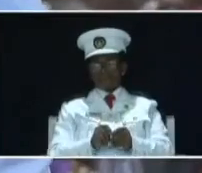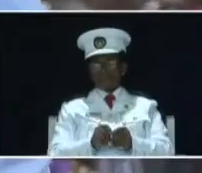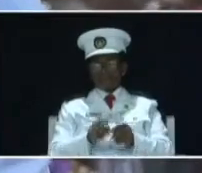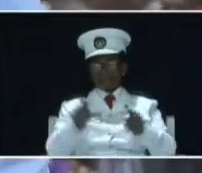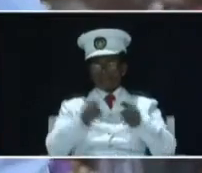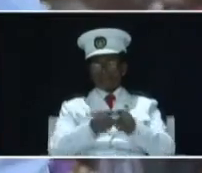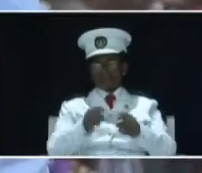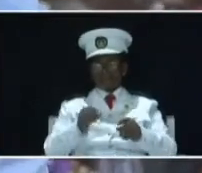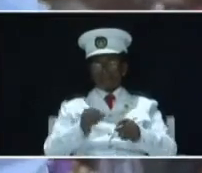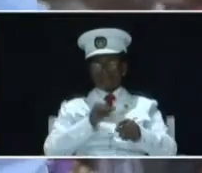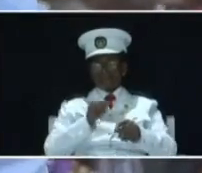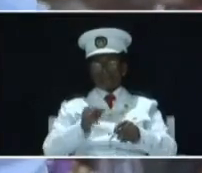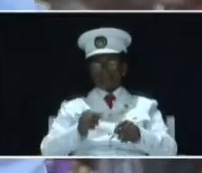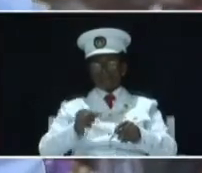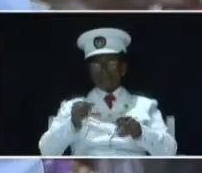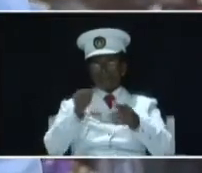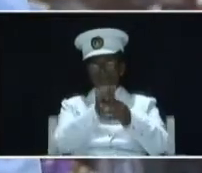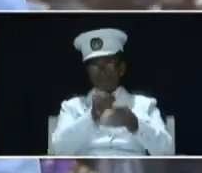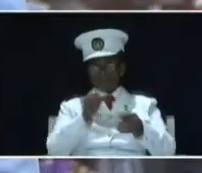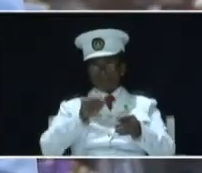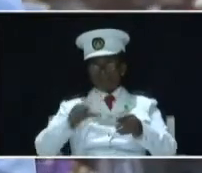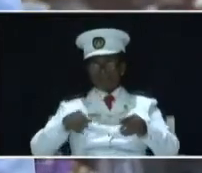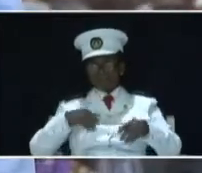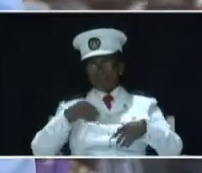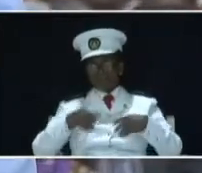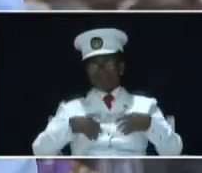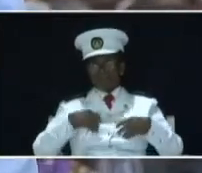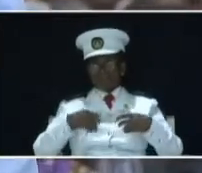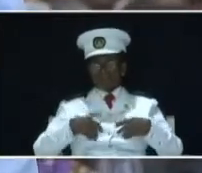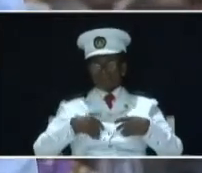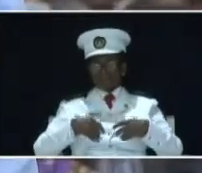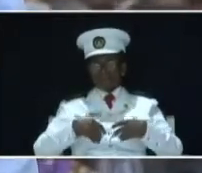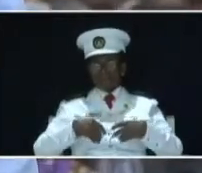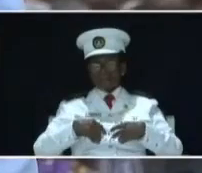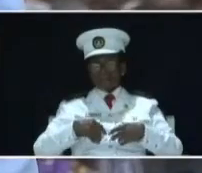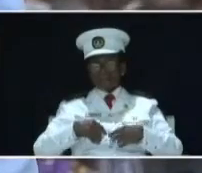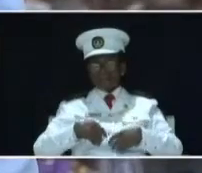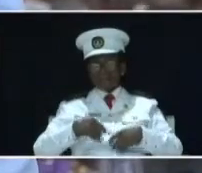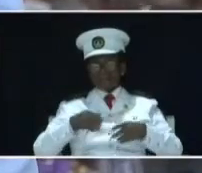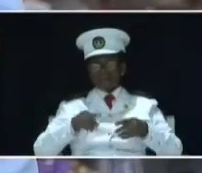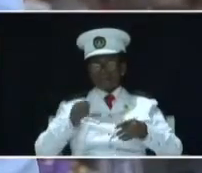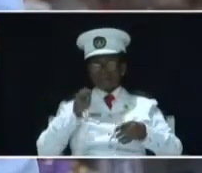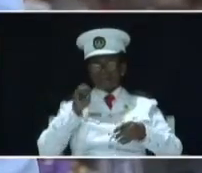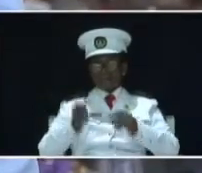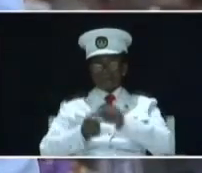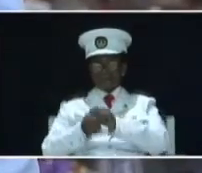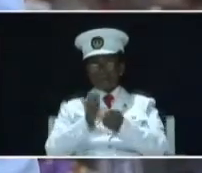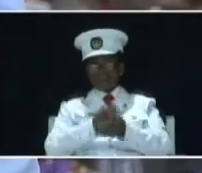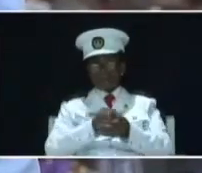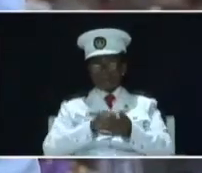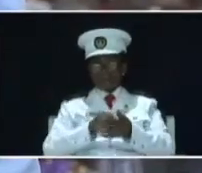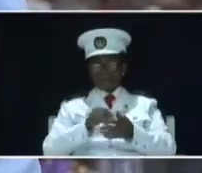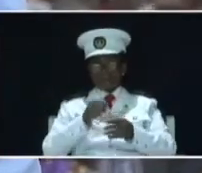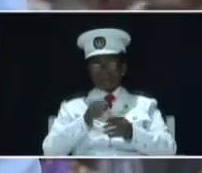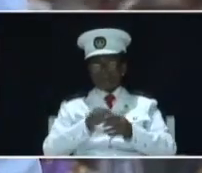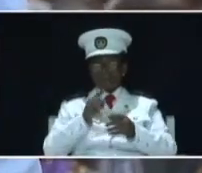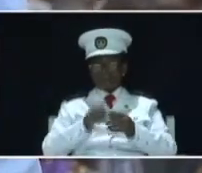and grab a fool and turn him to a vessel unto honor.